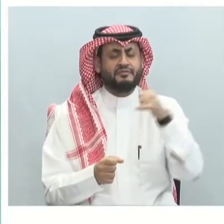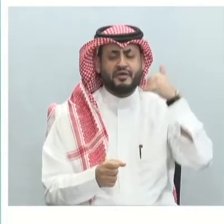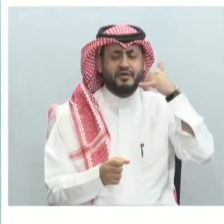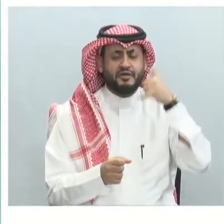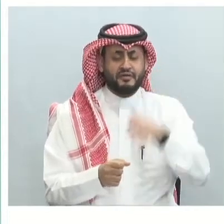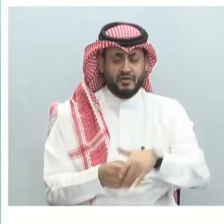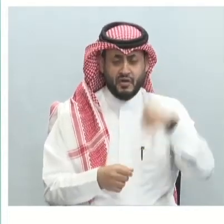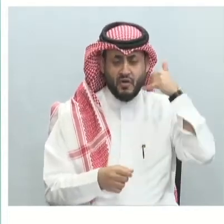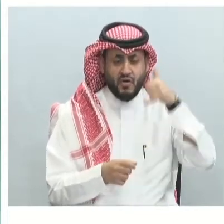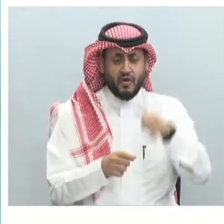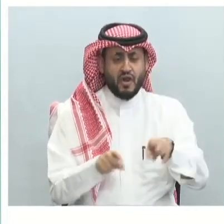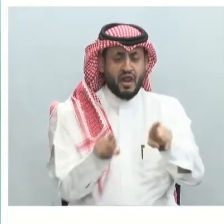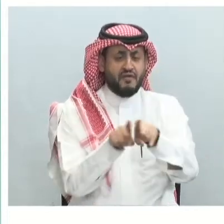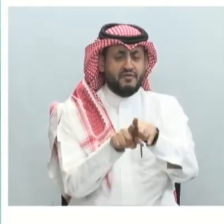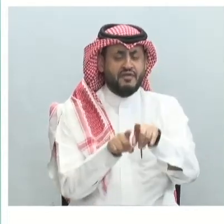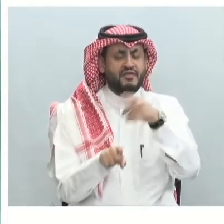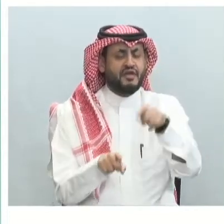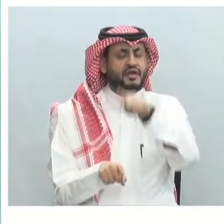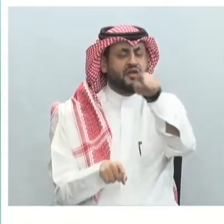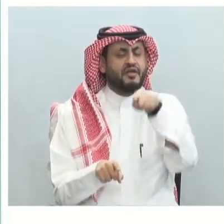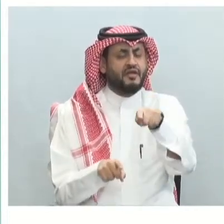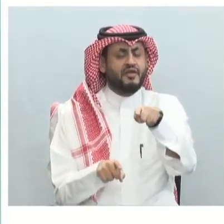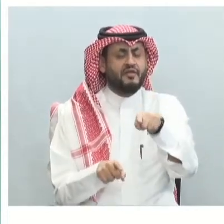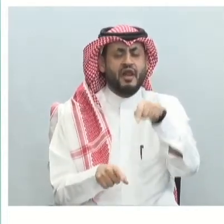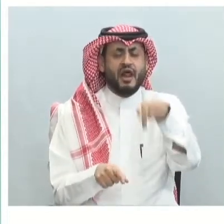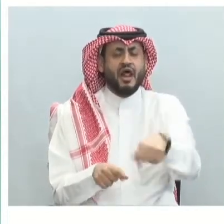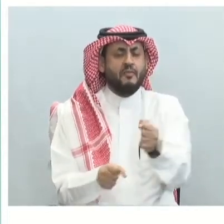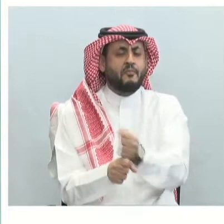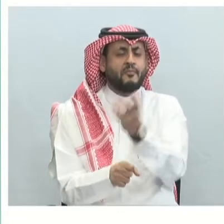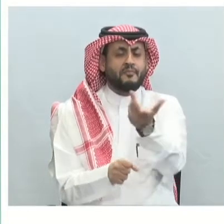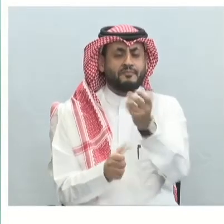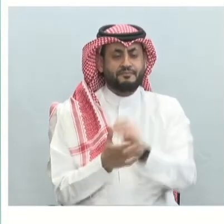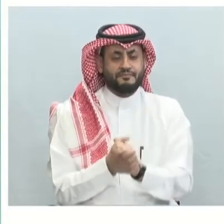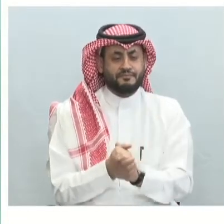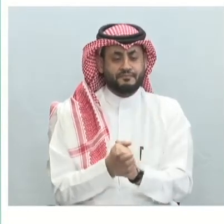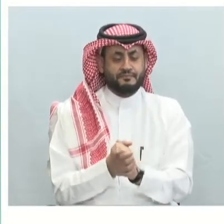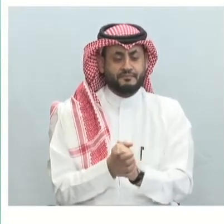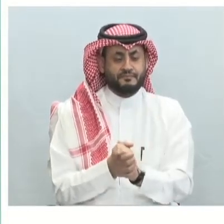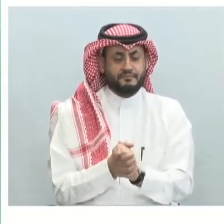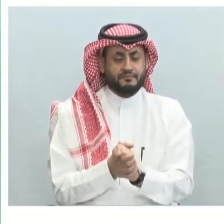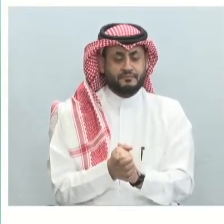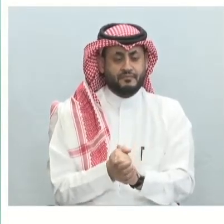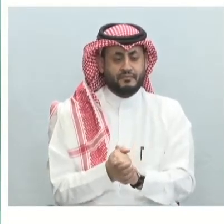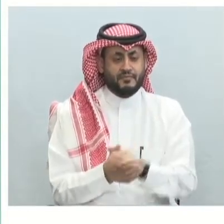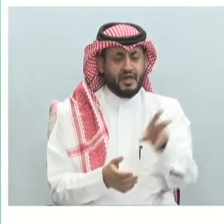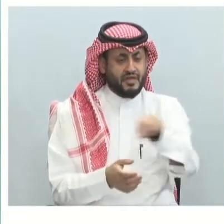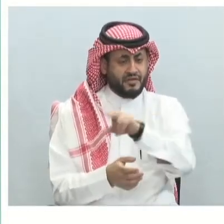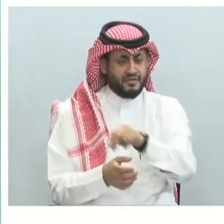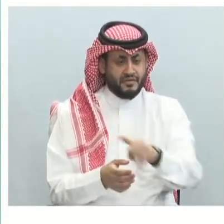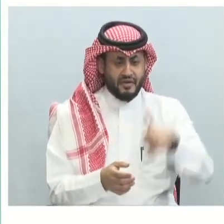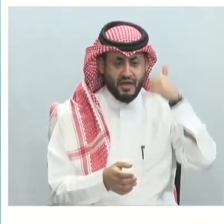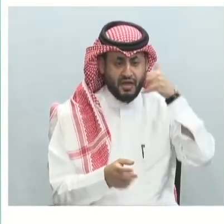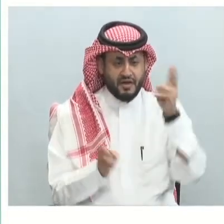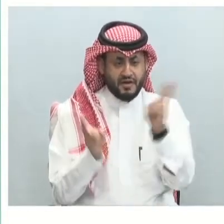call a friend and ask what he or she is doing. Okay, so again, act out a telephone